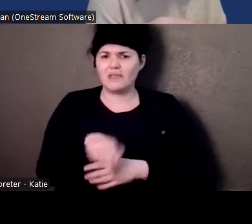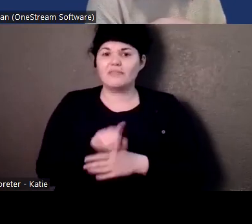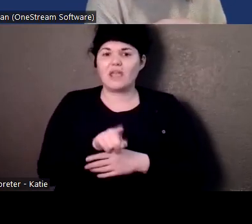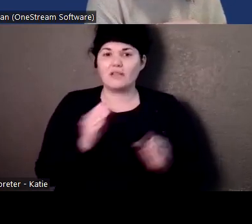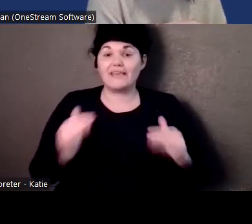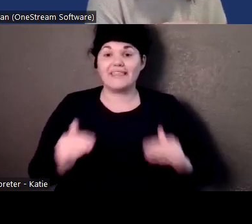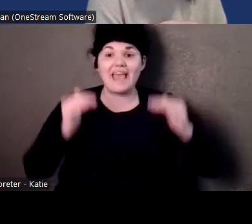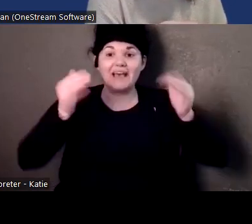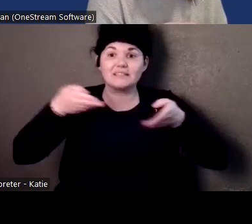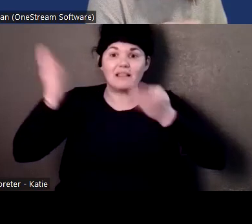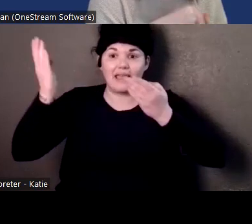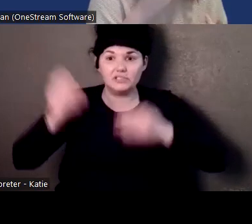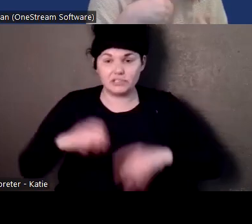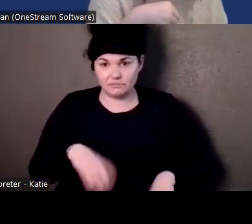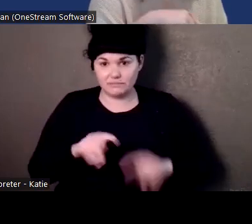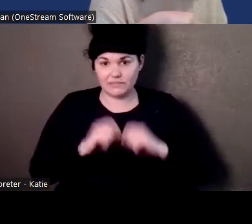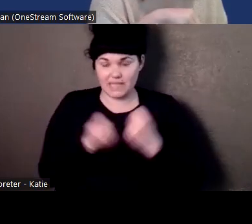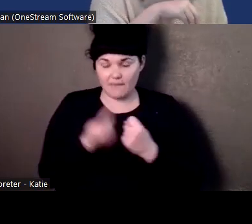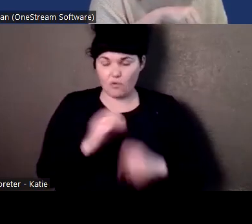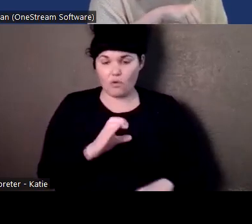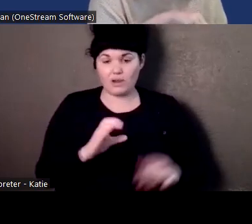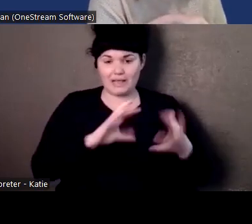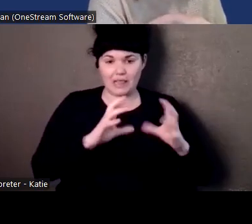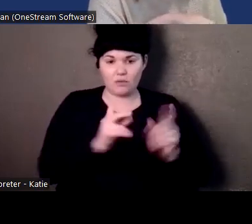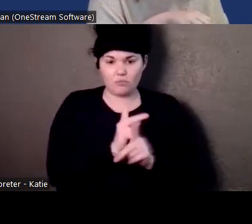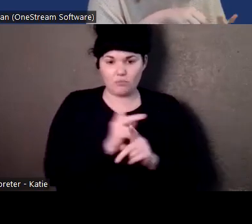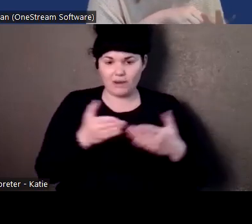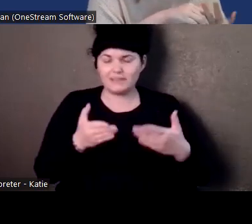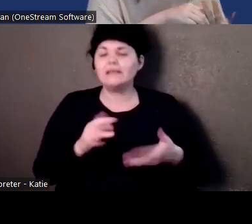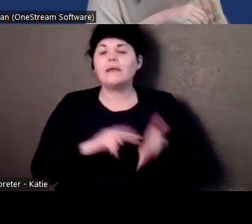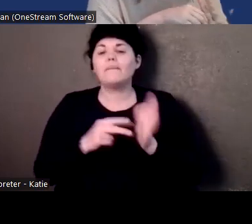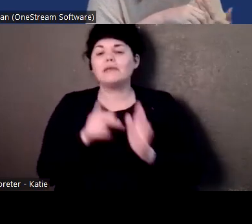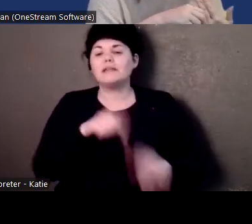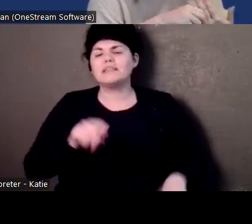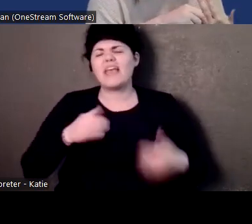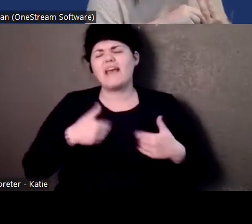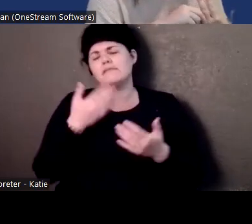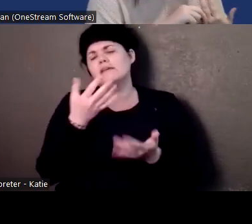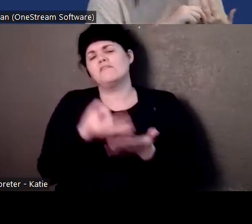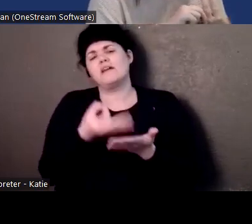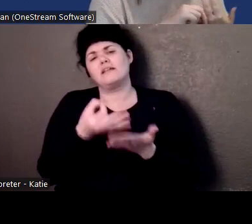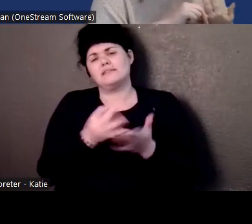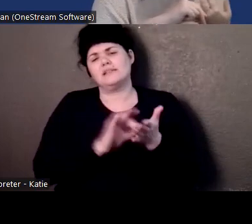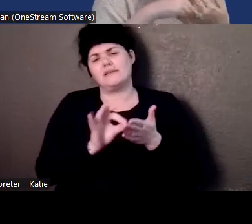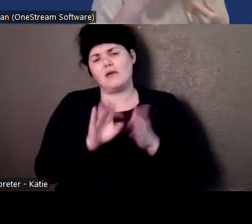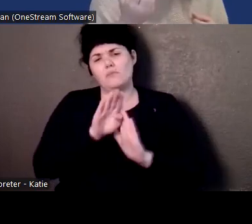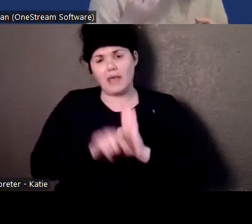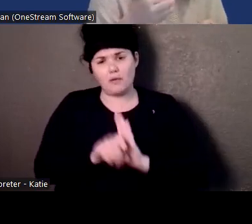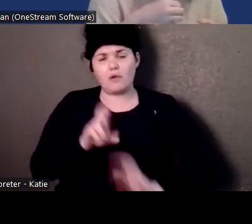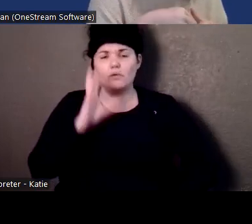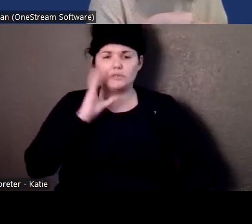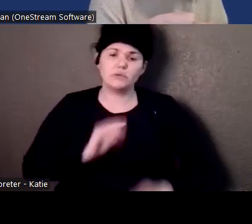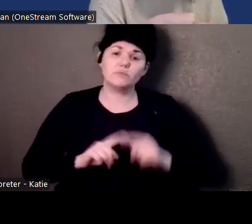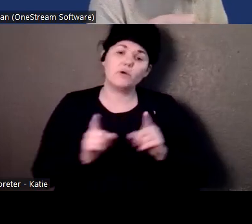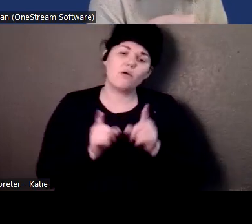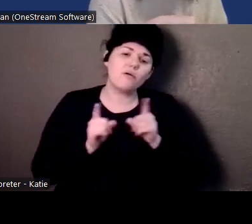to our cloud and product support team. So these are individuals that typically have an accounting and finance background or experience, but are also